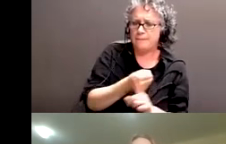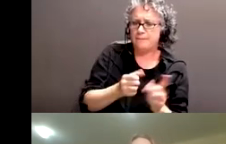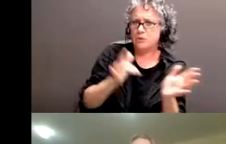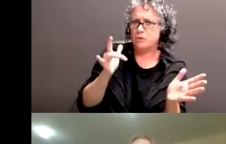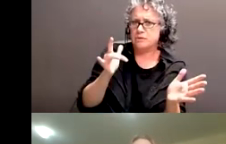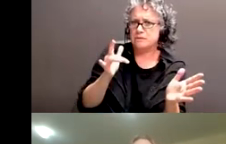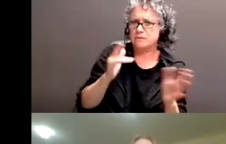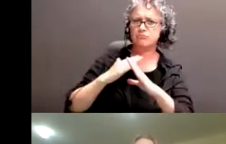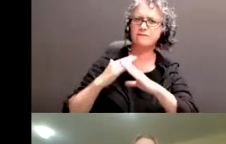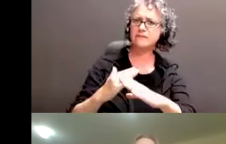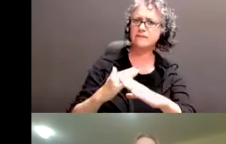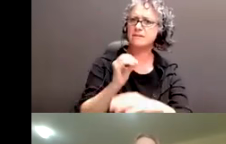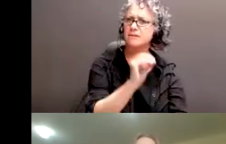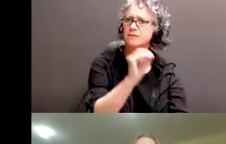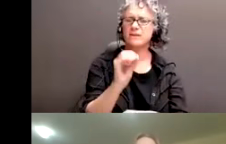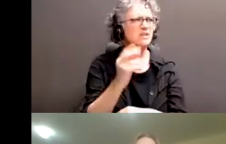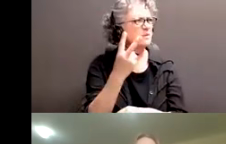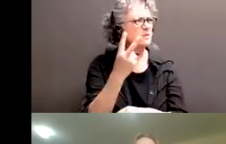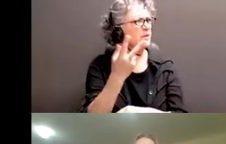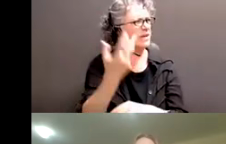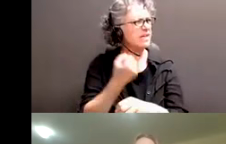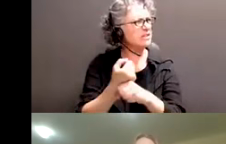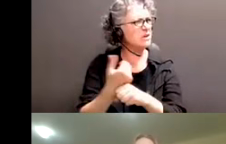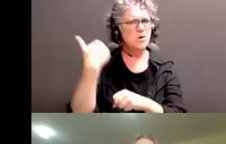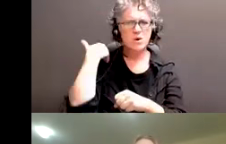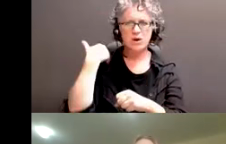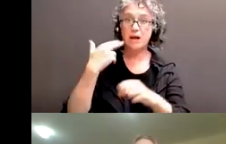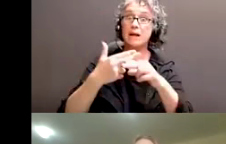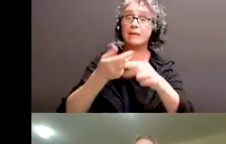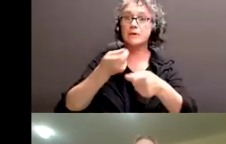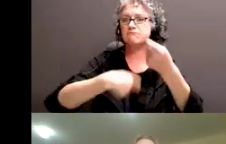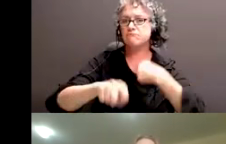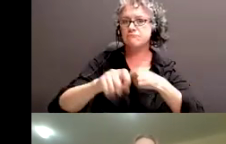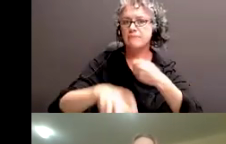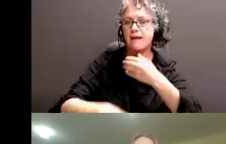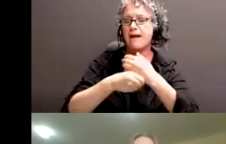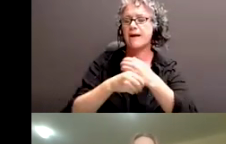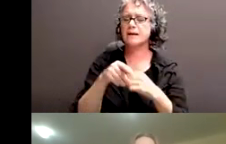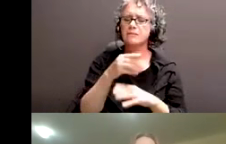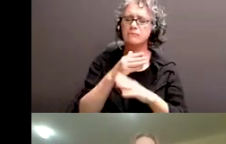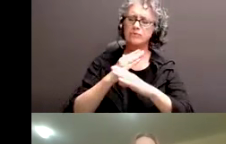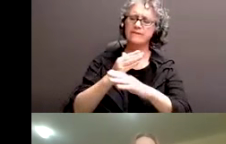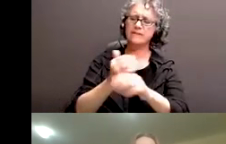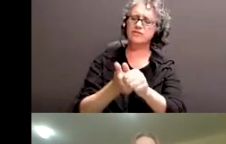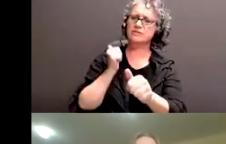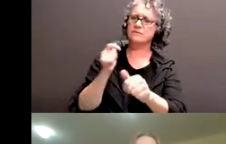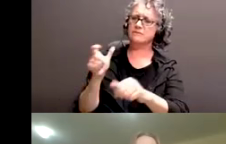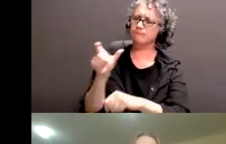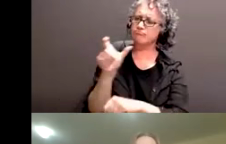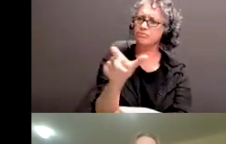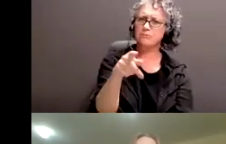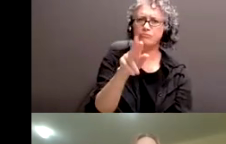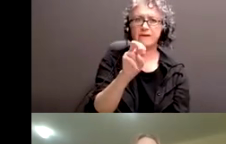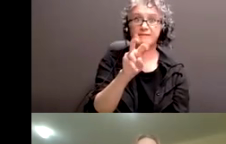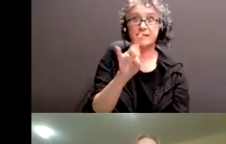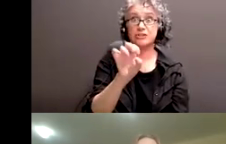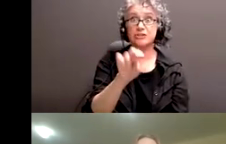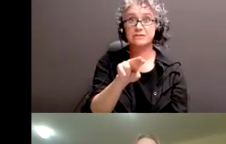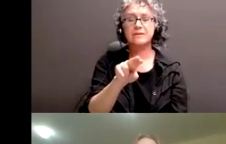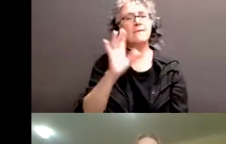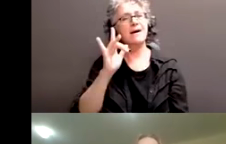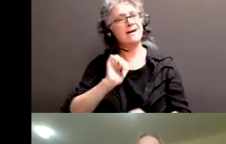changed our name about 2 to 3 years ago, so we added prevention into our name because that really is the mandate of the work that we do. We are